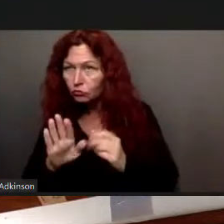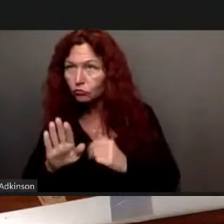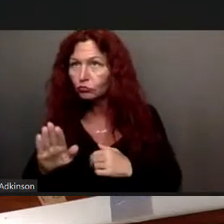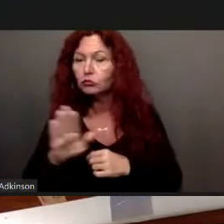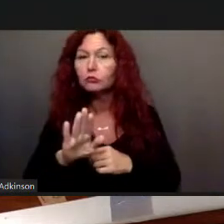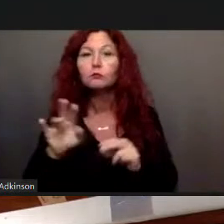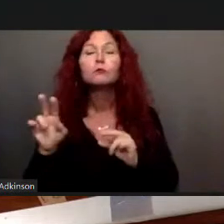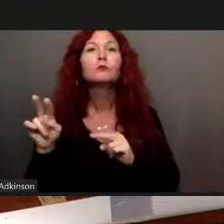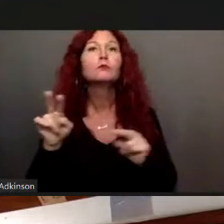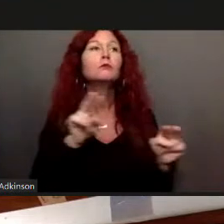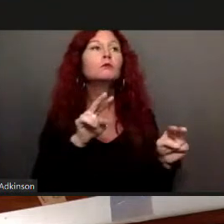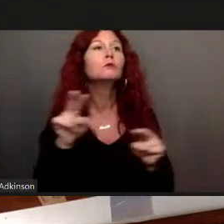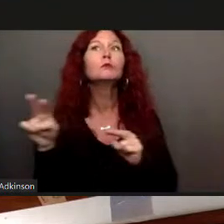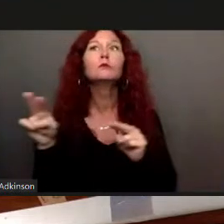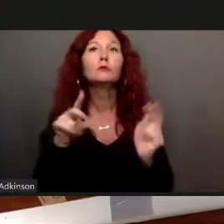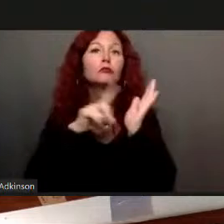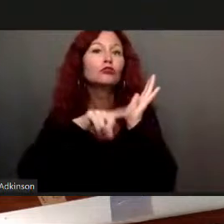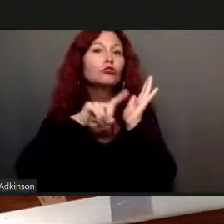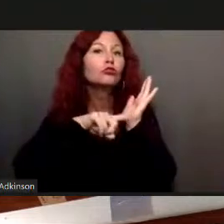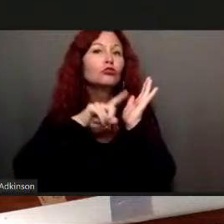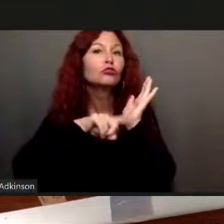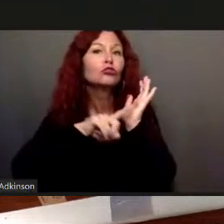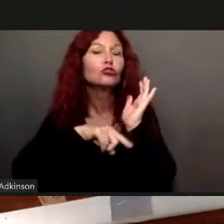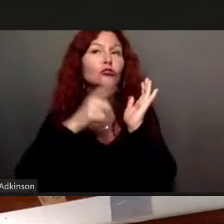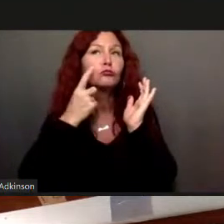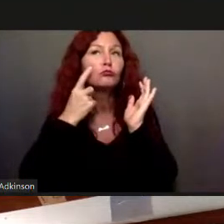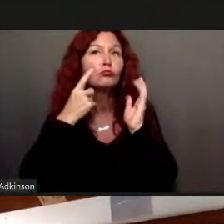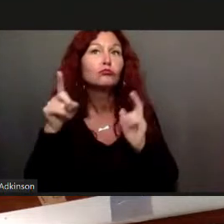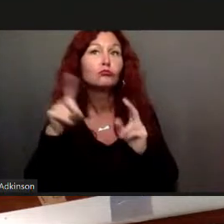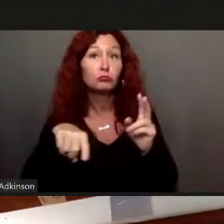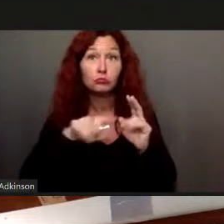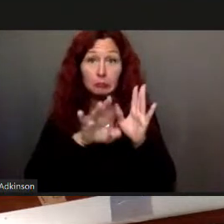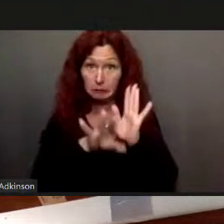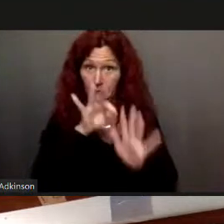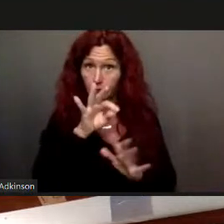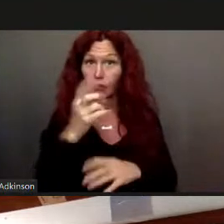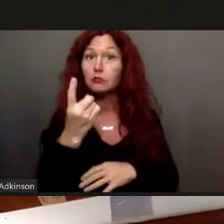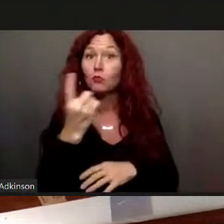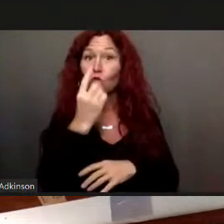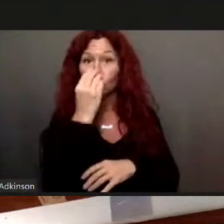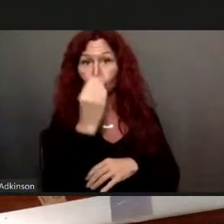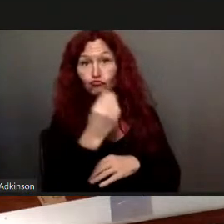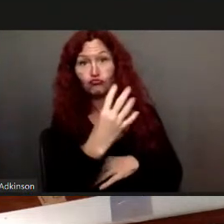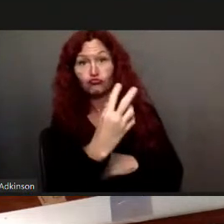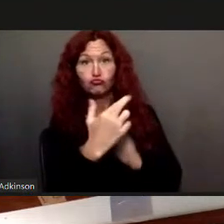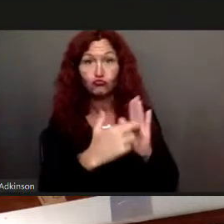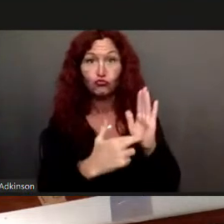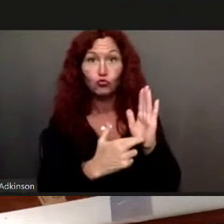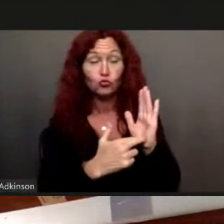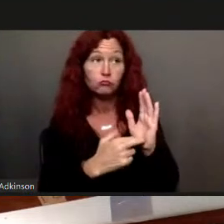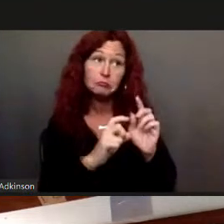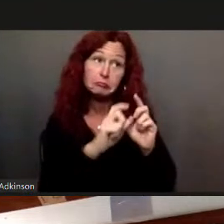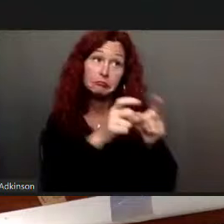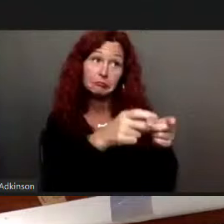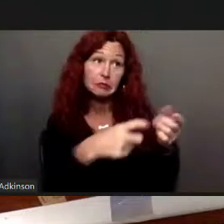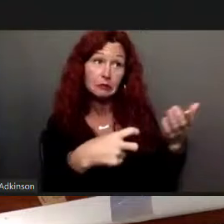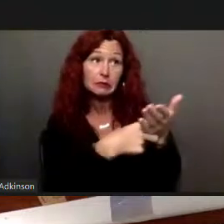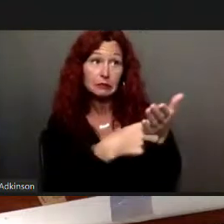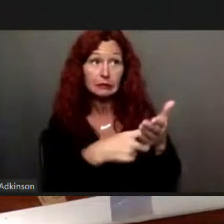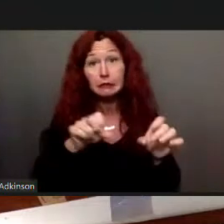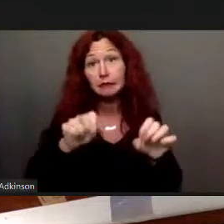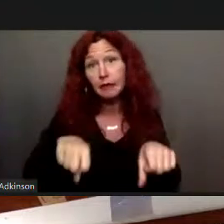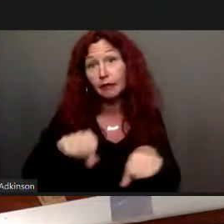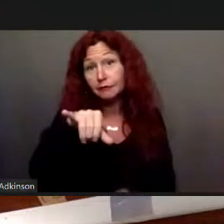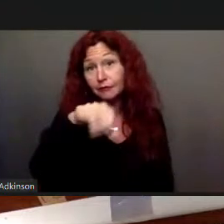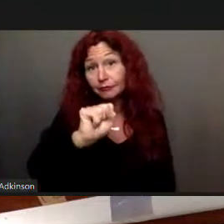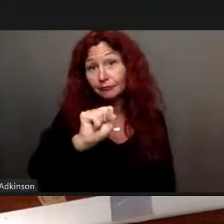rules at a much lower level. But yeah, you can technically be fined for violating one of our orders, and the